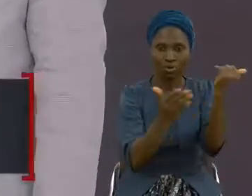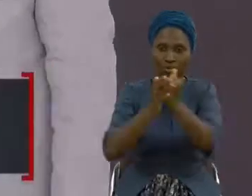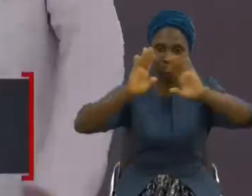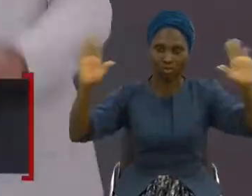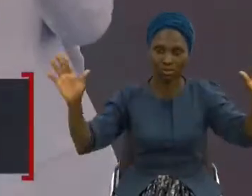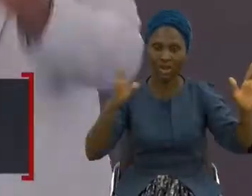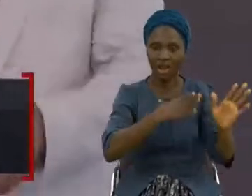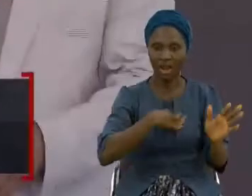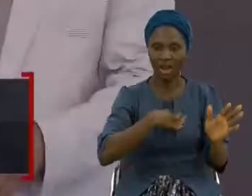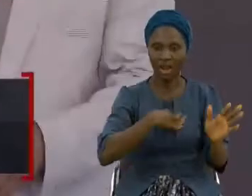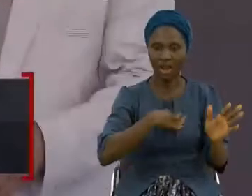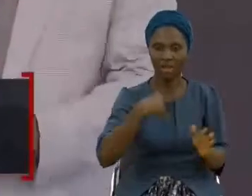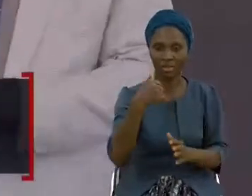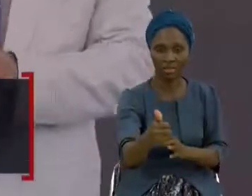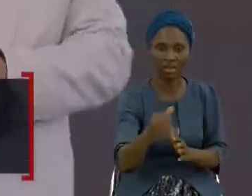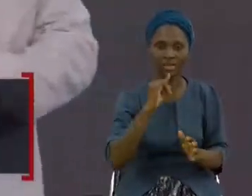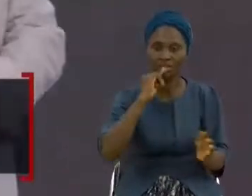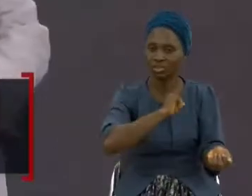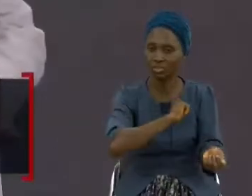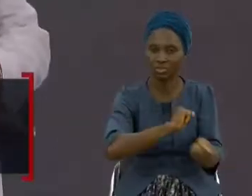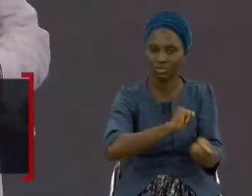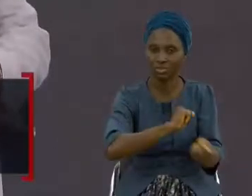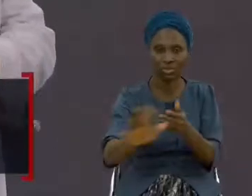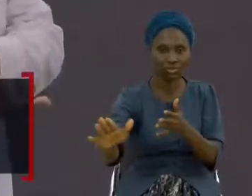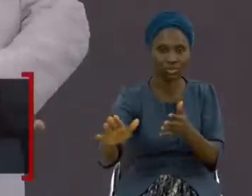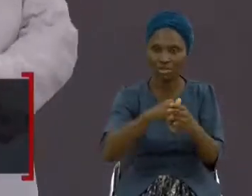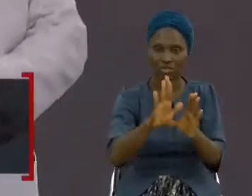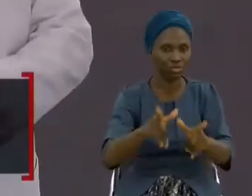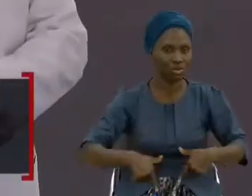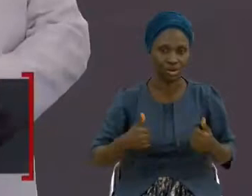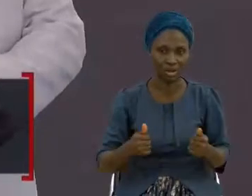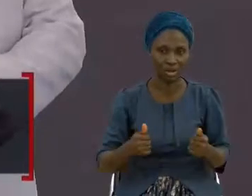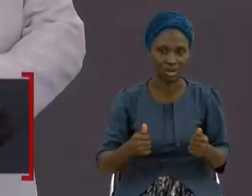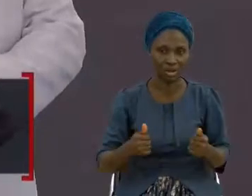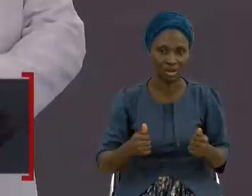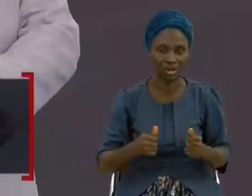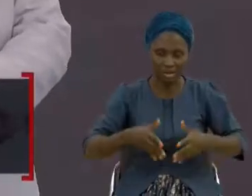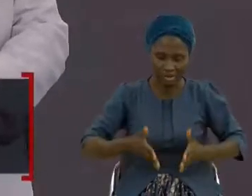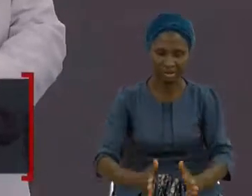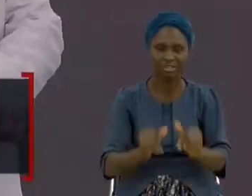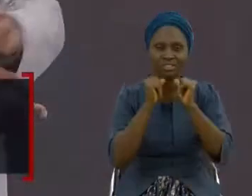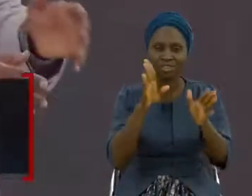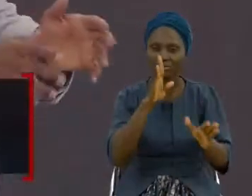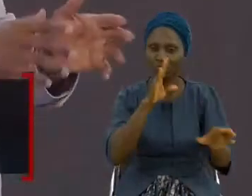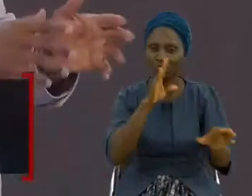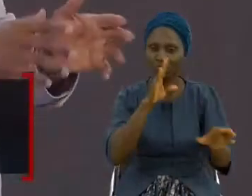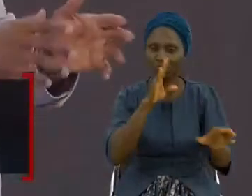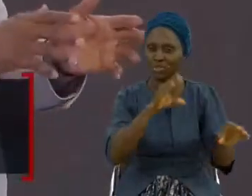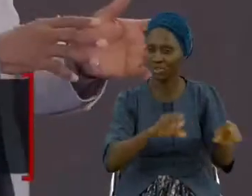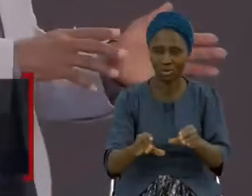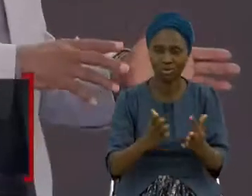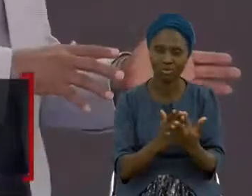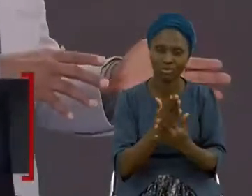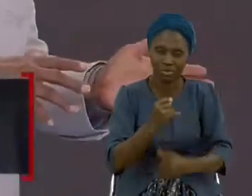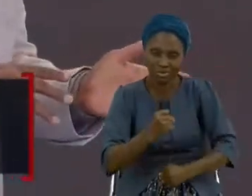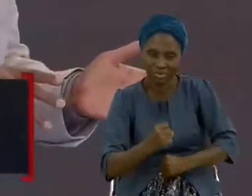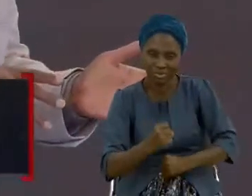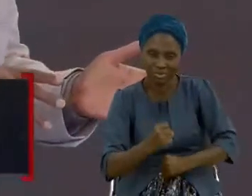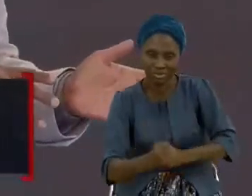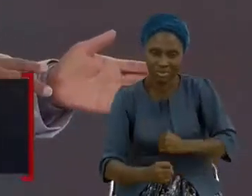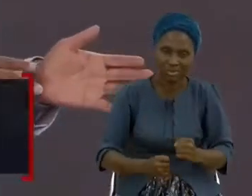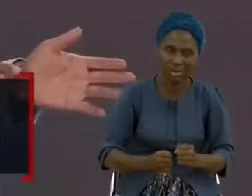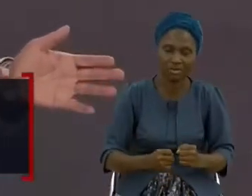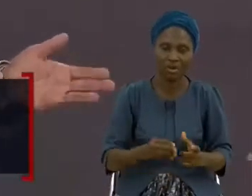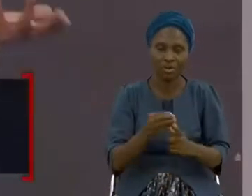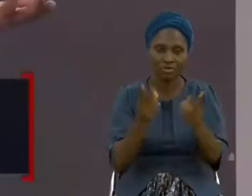in your life let nothing be done through strife of the end glory but in loneliness of